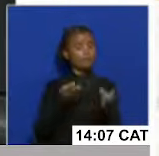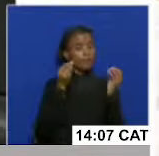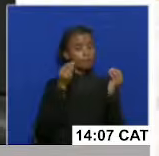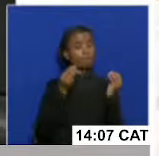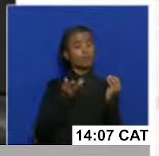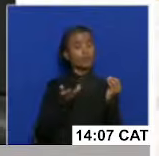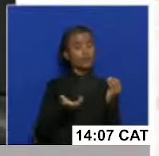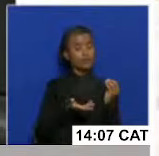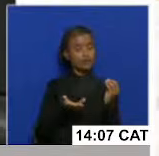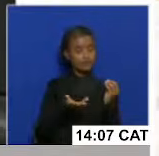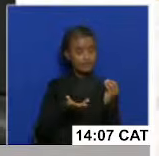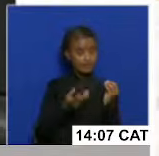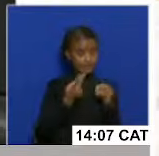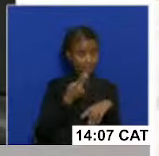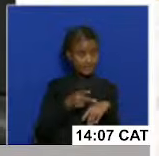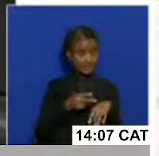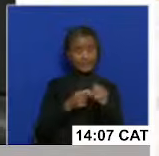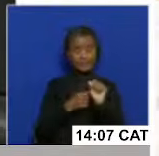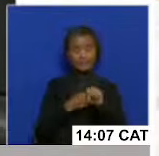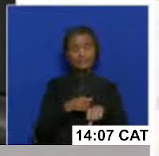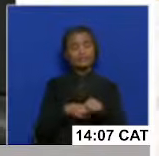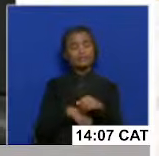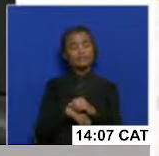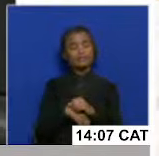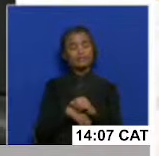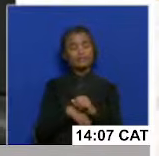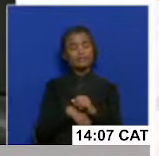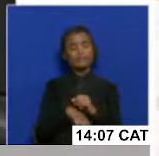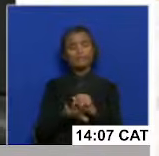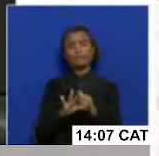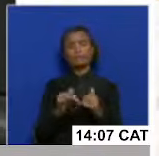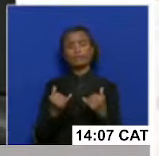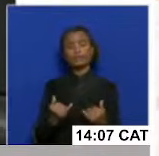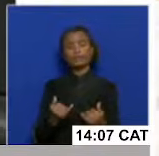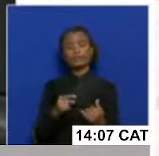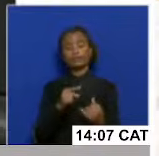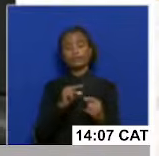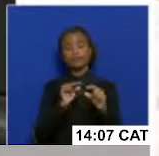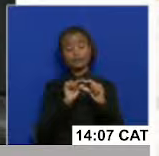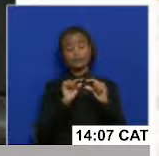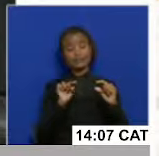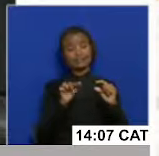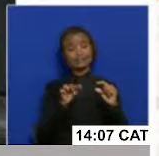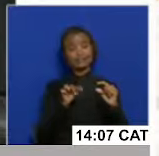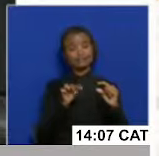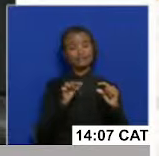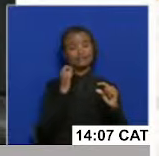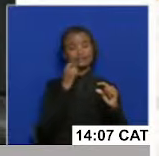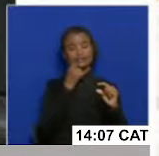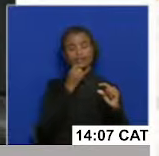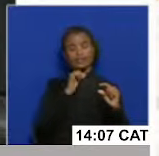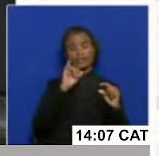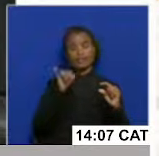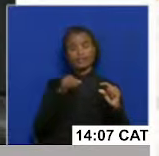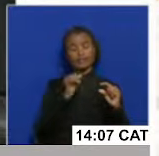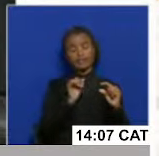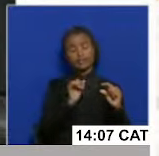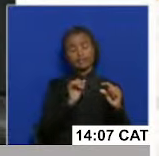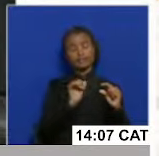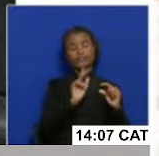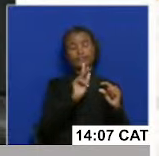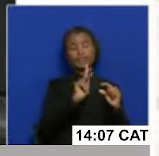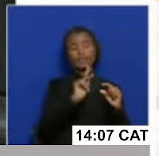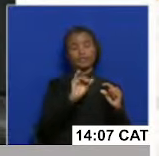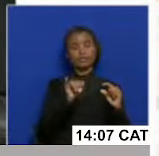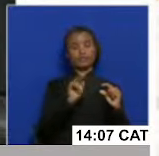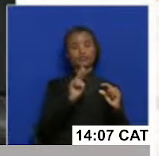see that message? Now, do you see the top of the message where it says K Juju, and it highlights her question to you, in which